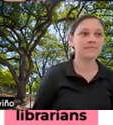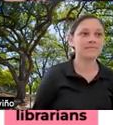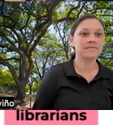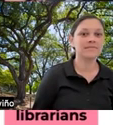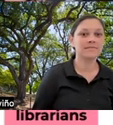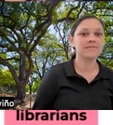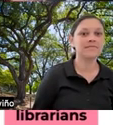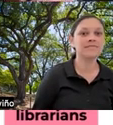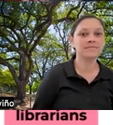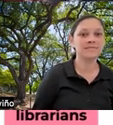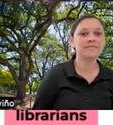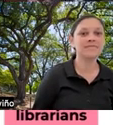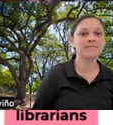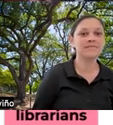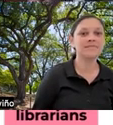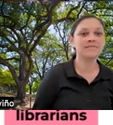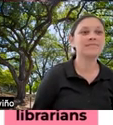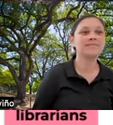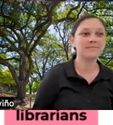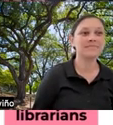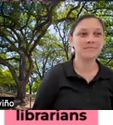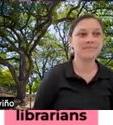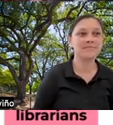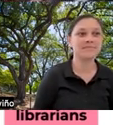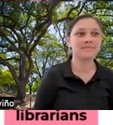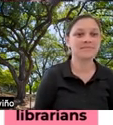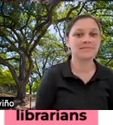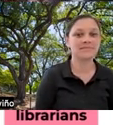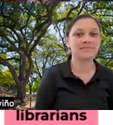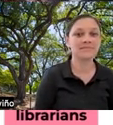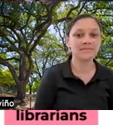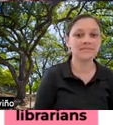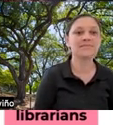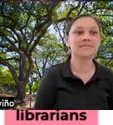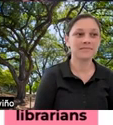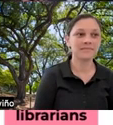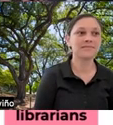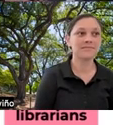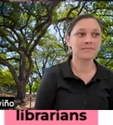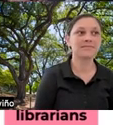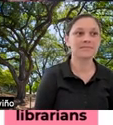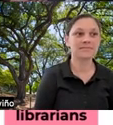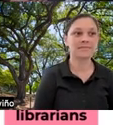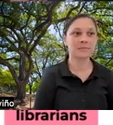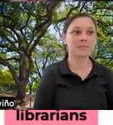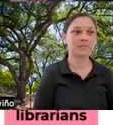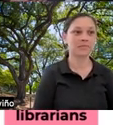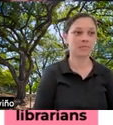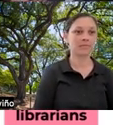that doesn't typically be the sources that families name when they